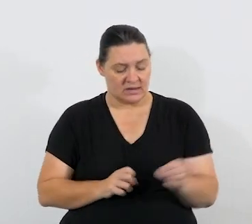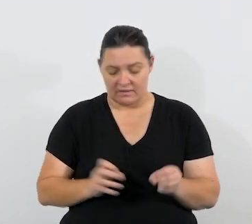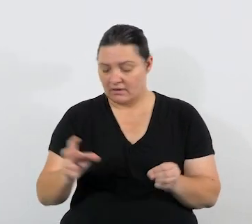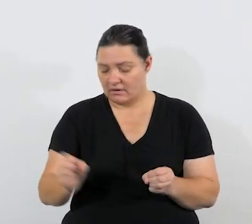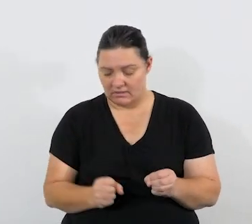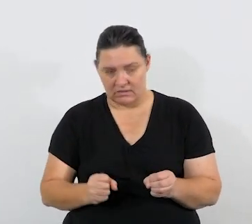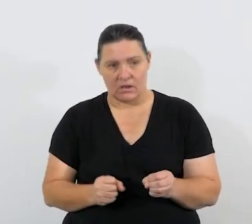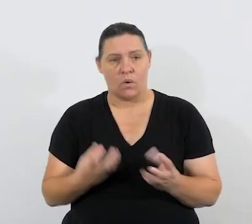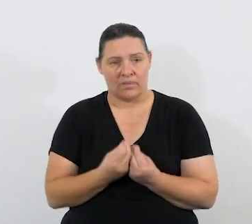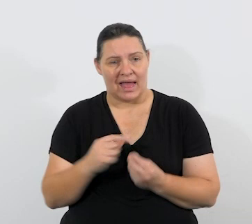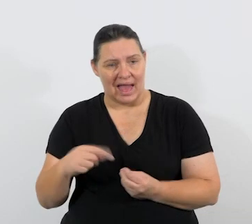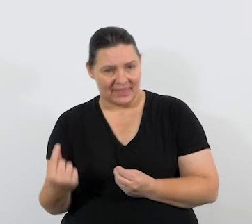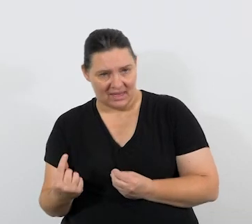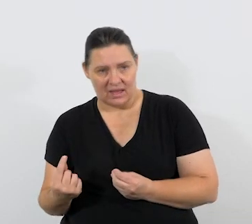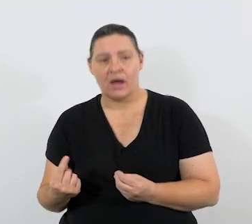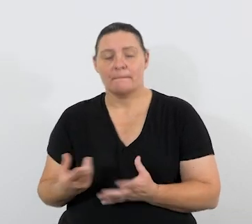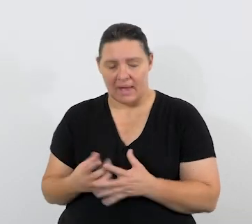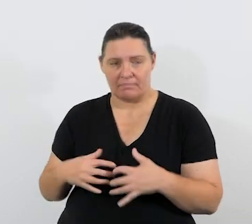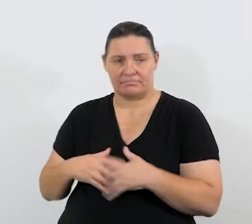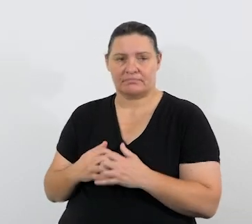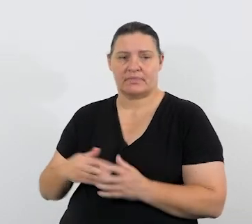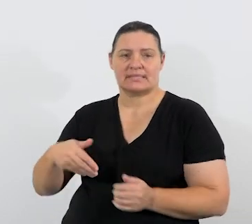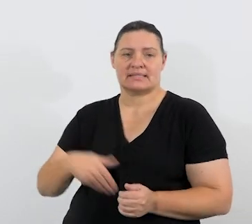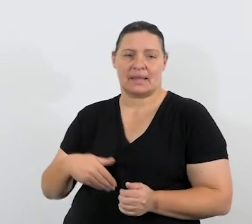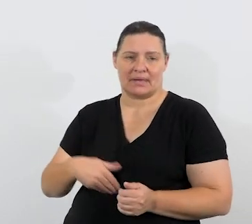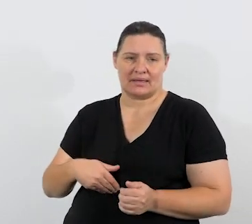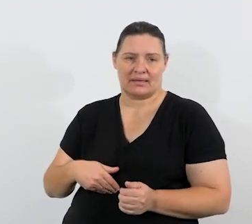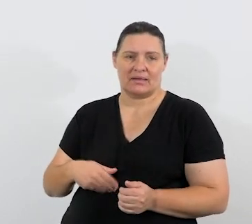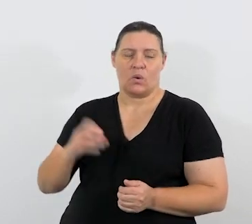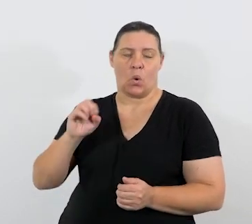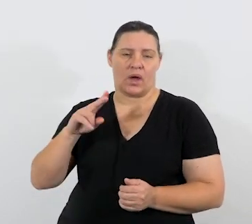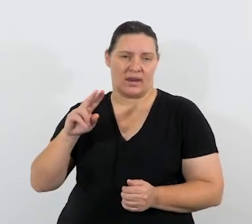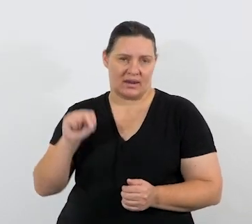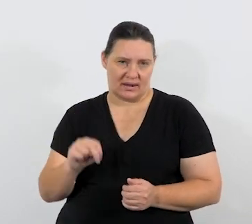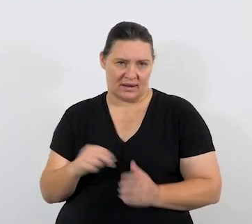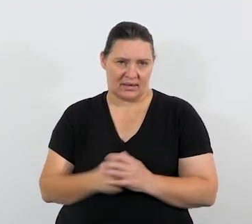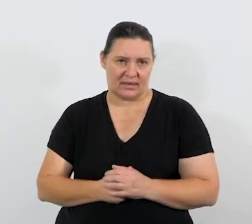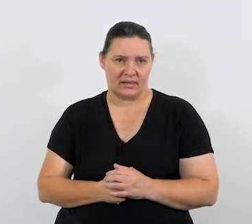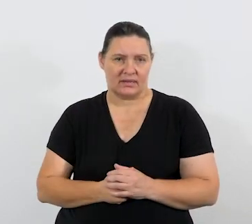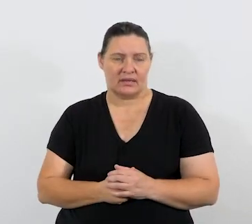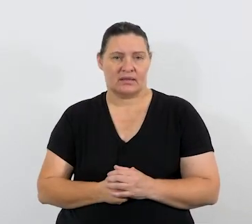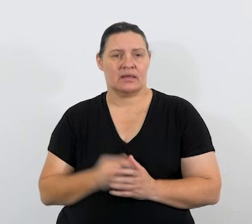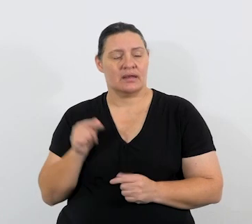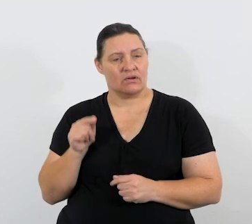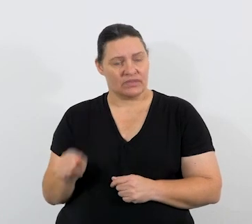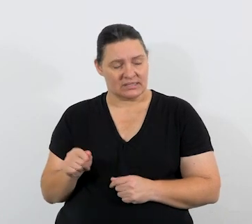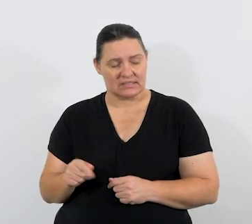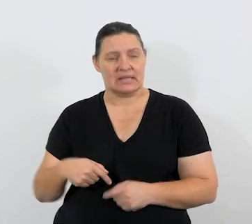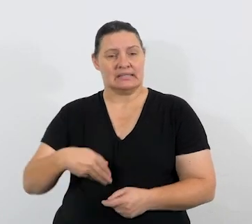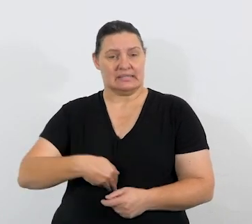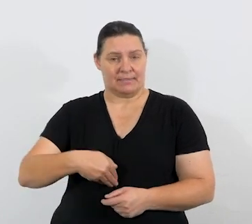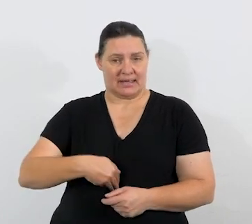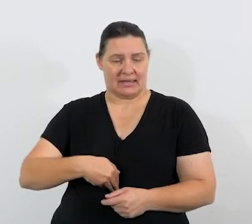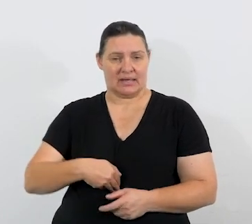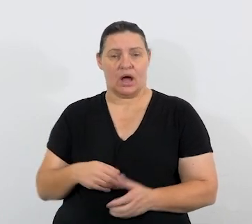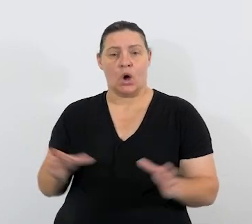tissue with other tissues grouped together give us the organ, which is the stomach. And now this